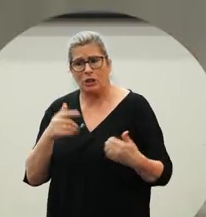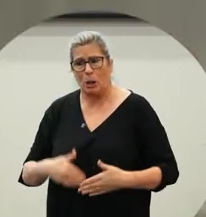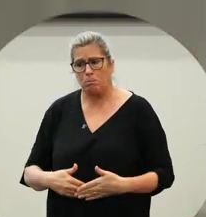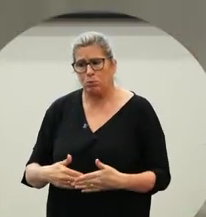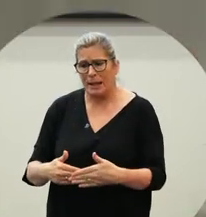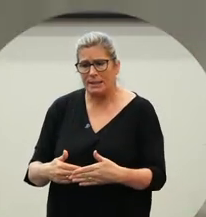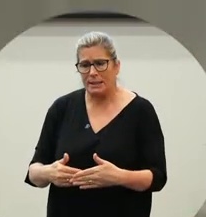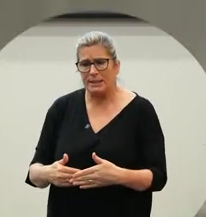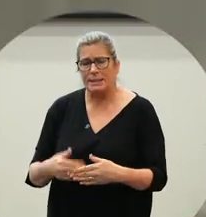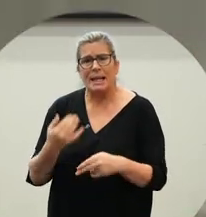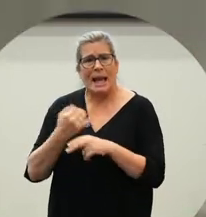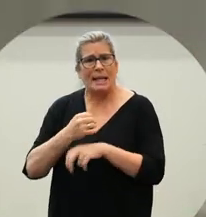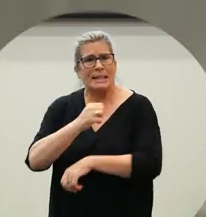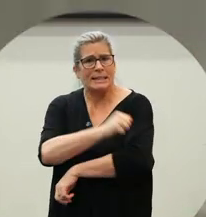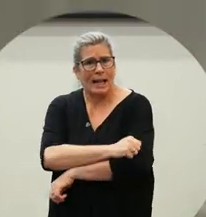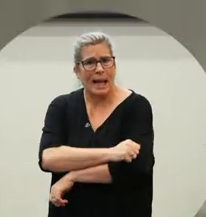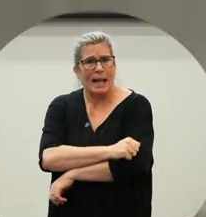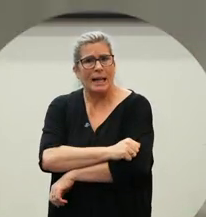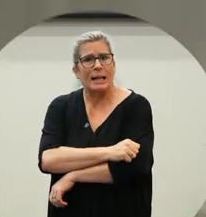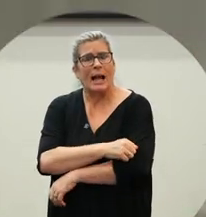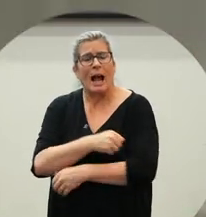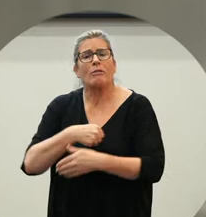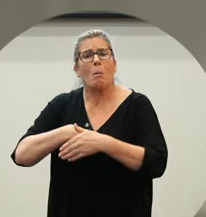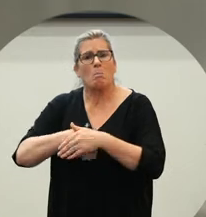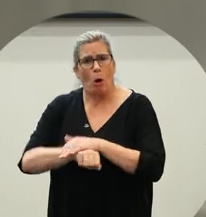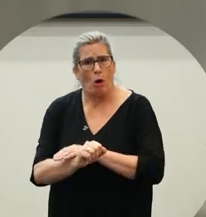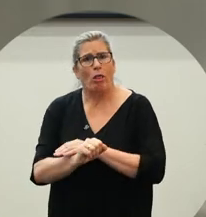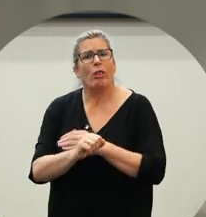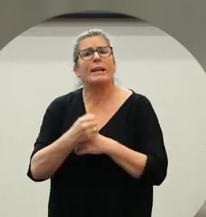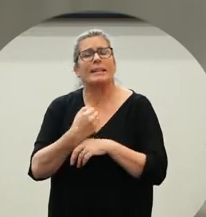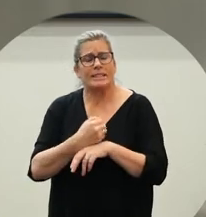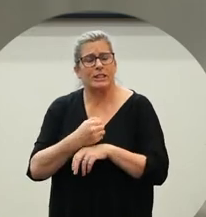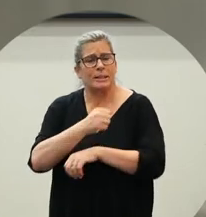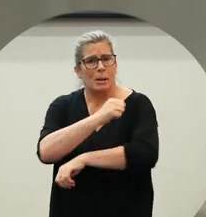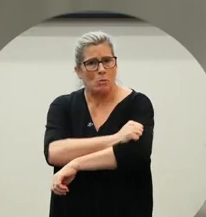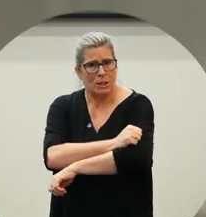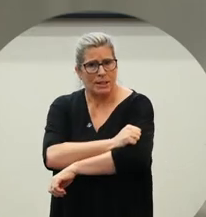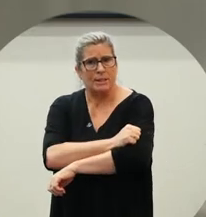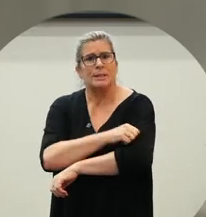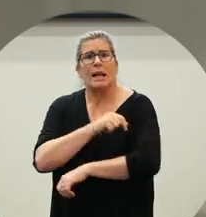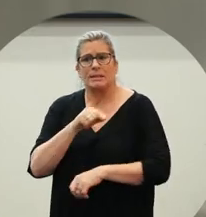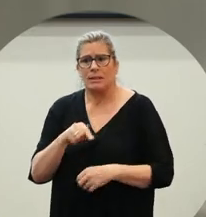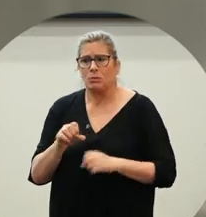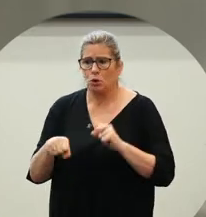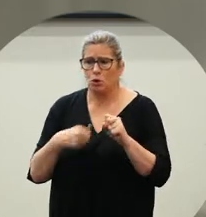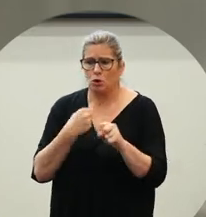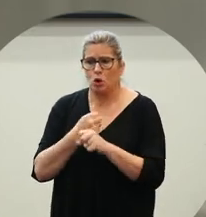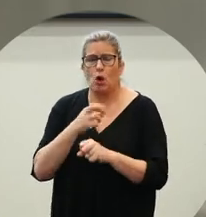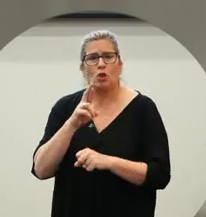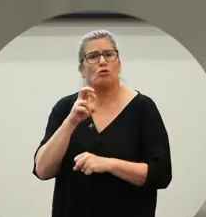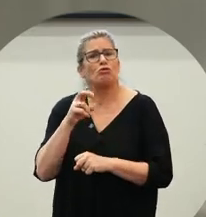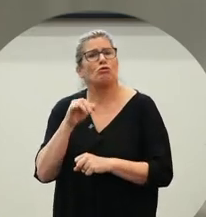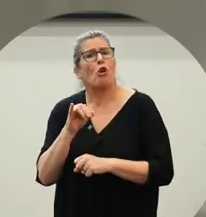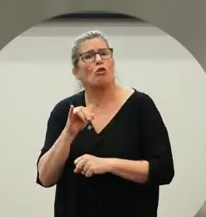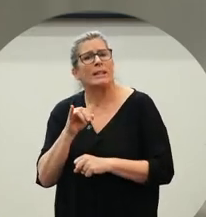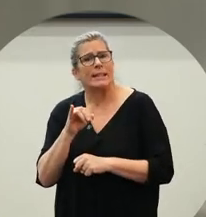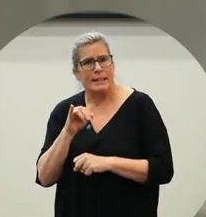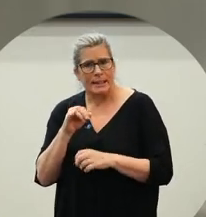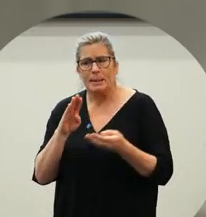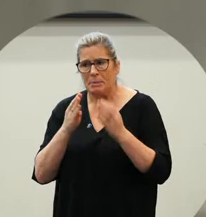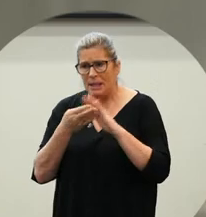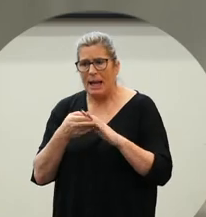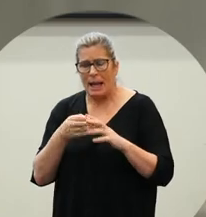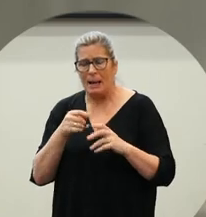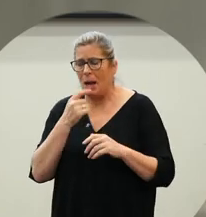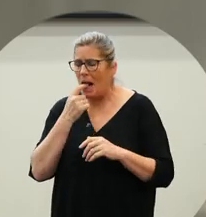was pregnant in jail and gave birth in jail. Yeah. And that, obviously, with the son, Rory, became a significant factor